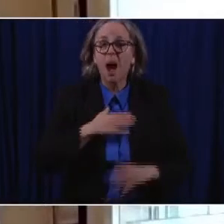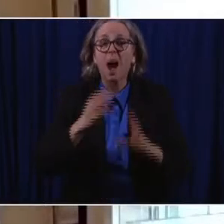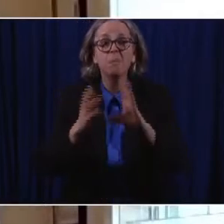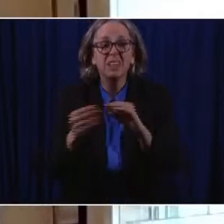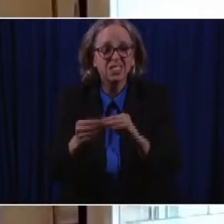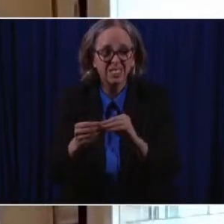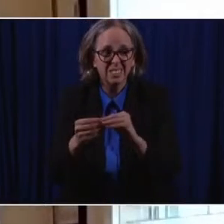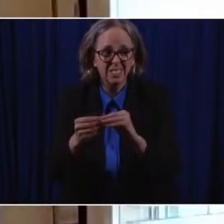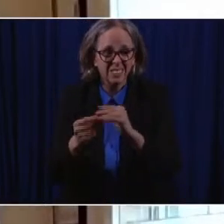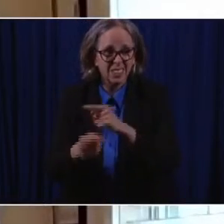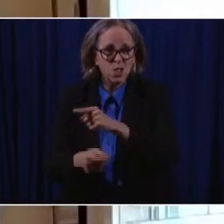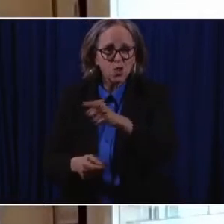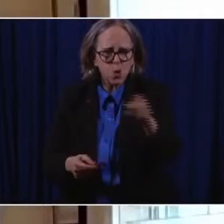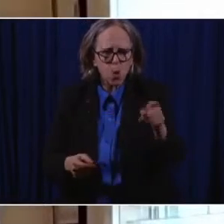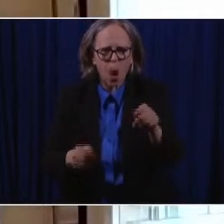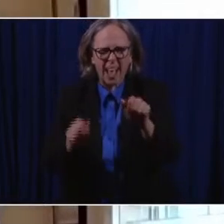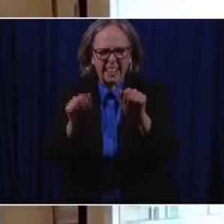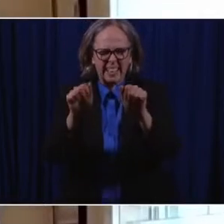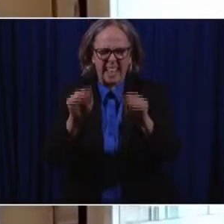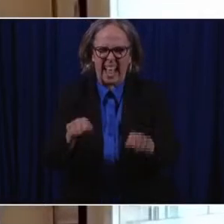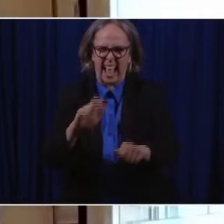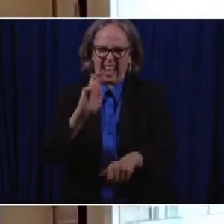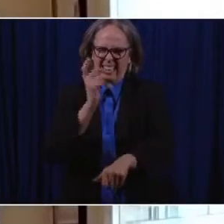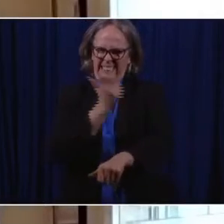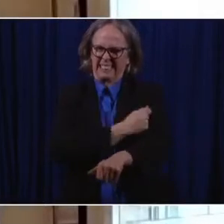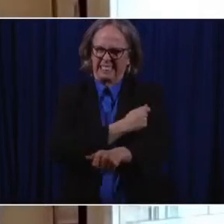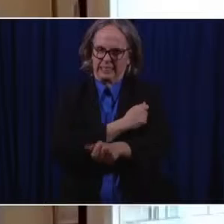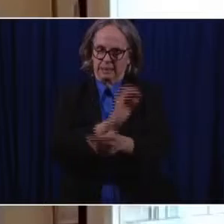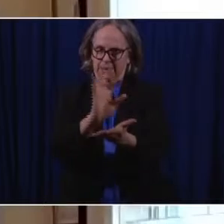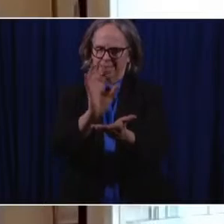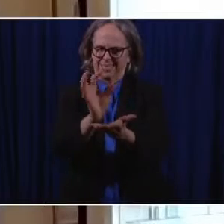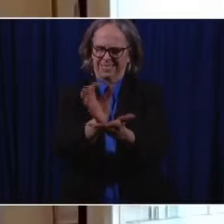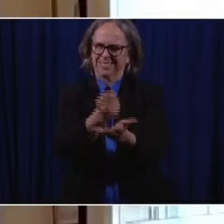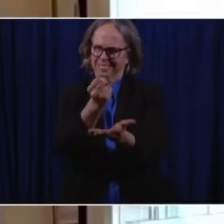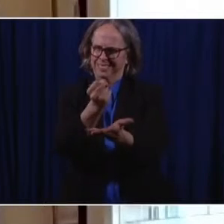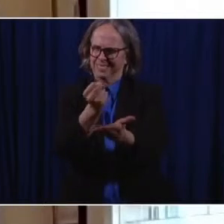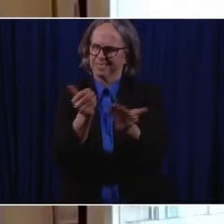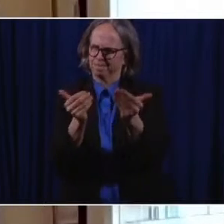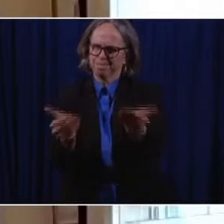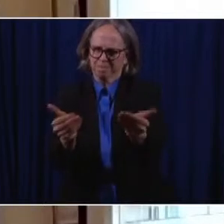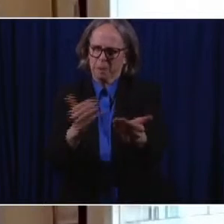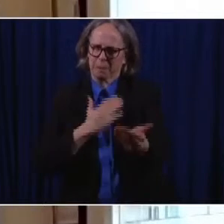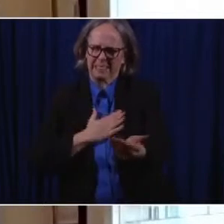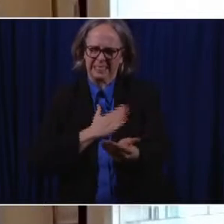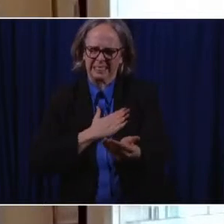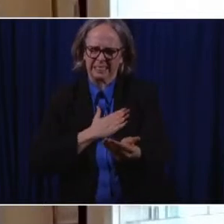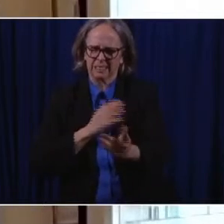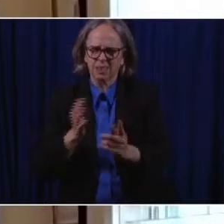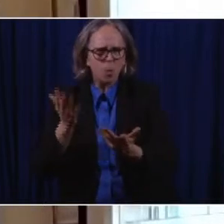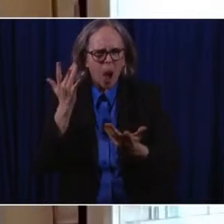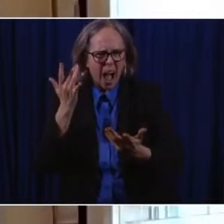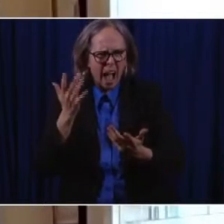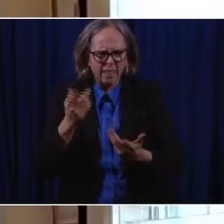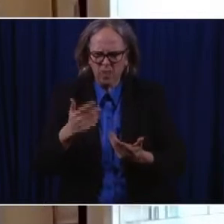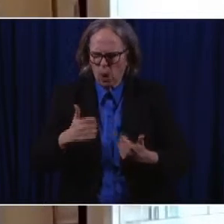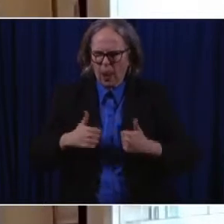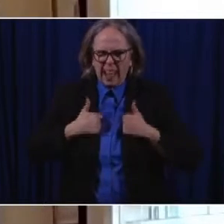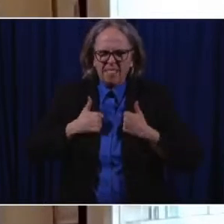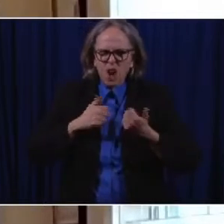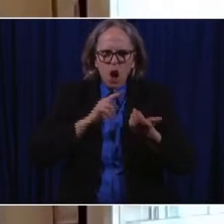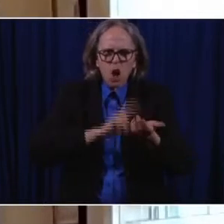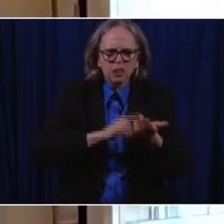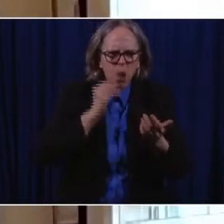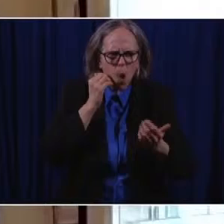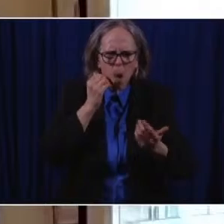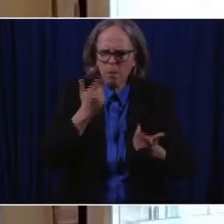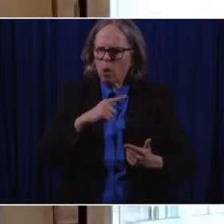is, look, COVID poses a very high risk to residents in nursing homes. In fact, residents of nursing